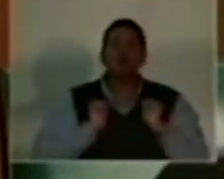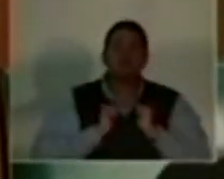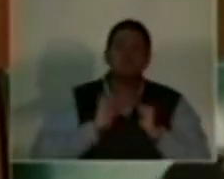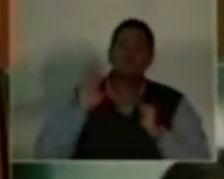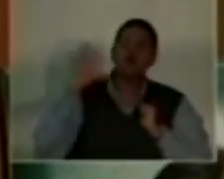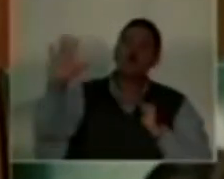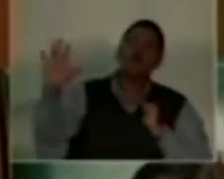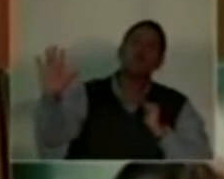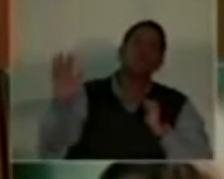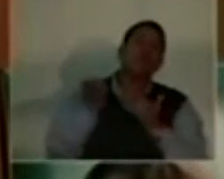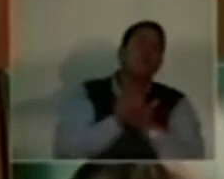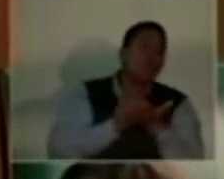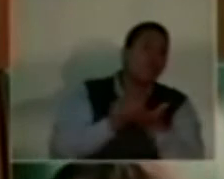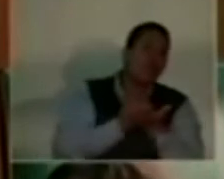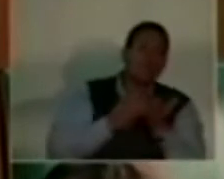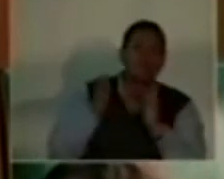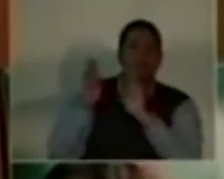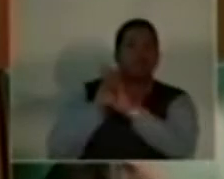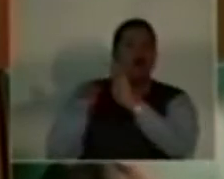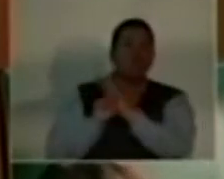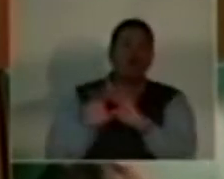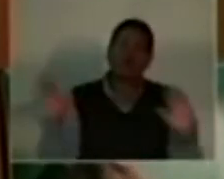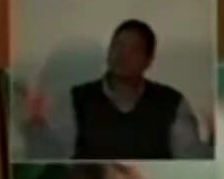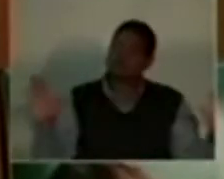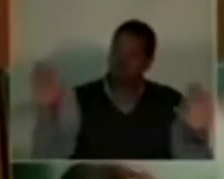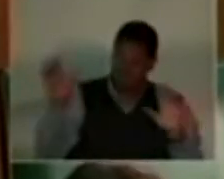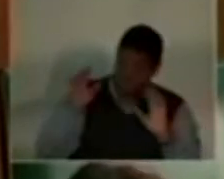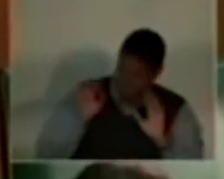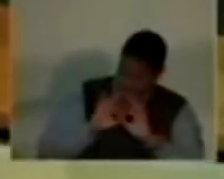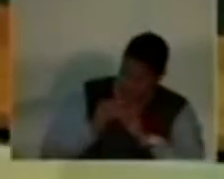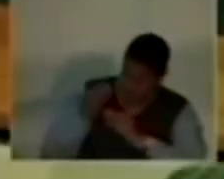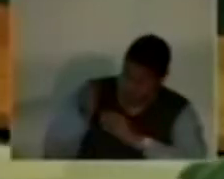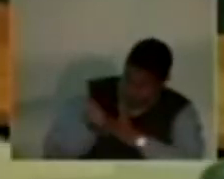or socioeconomic background.